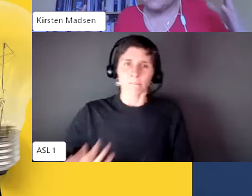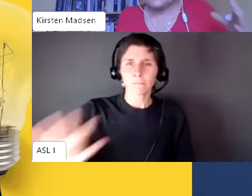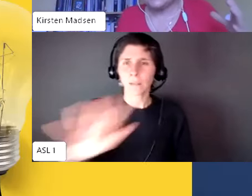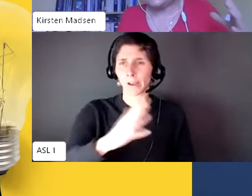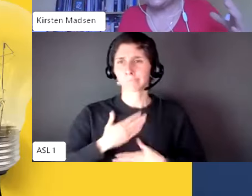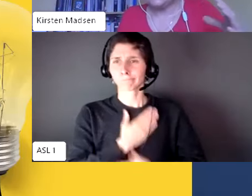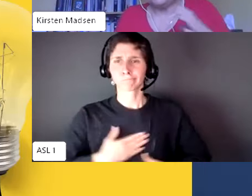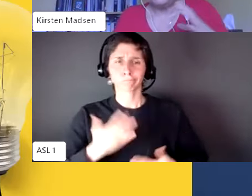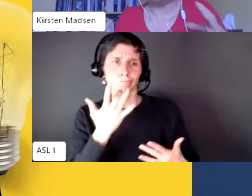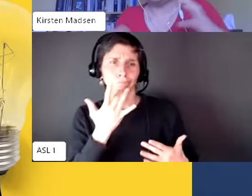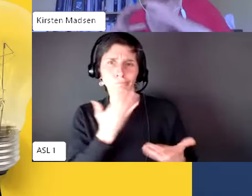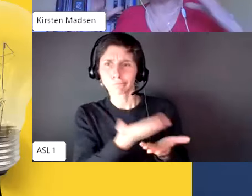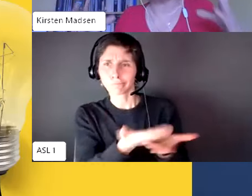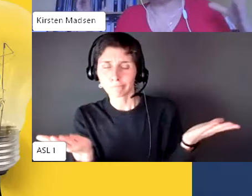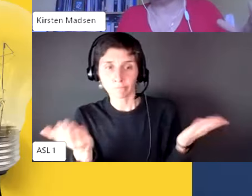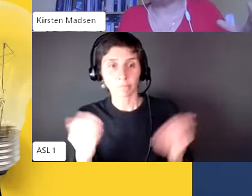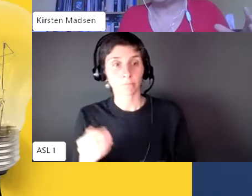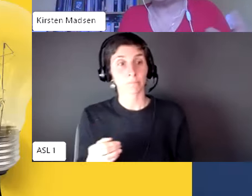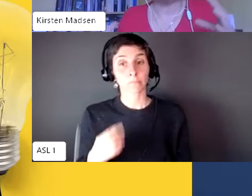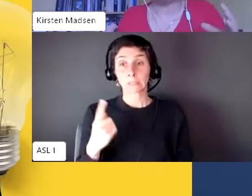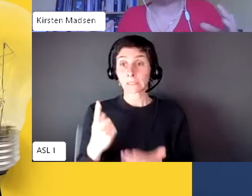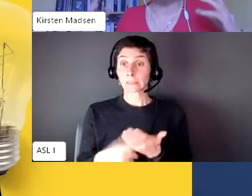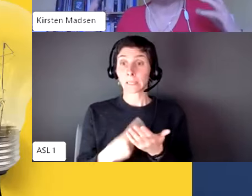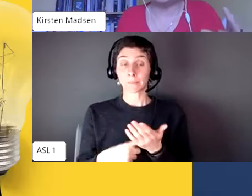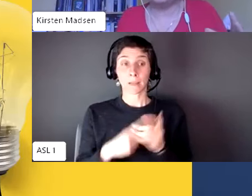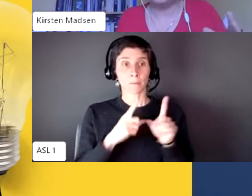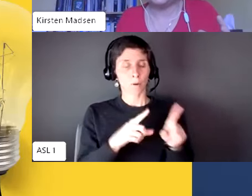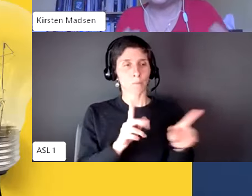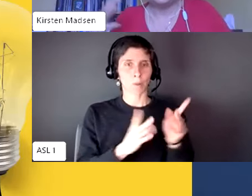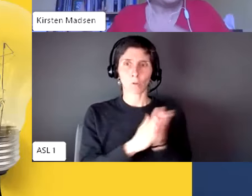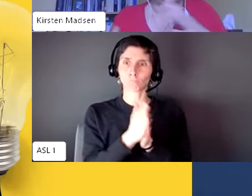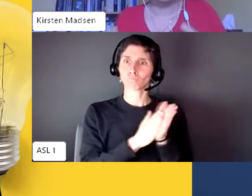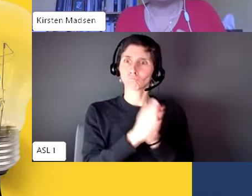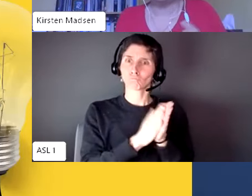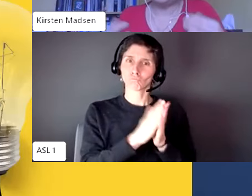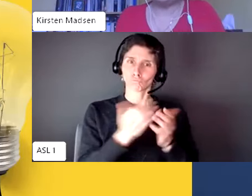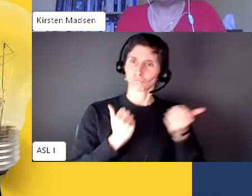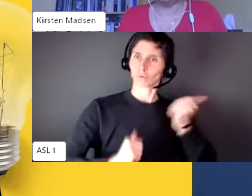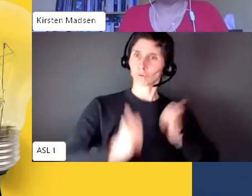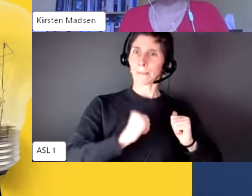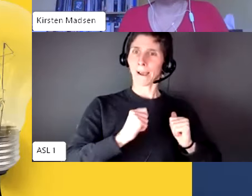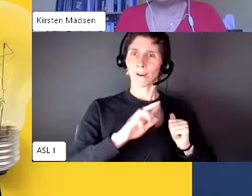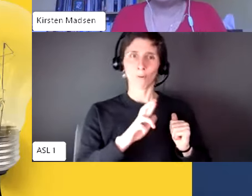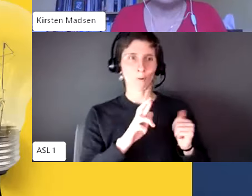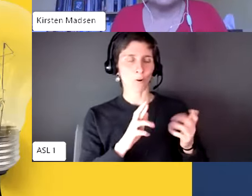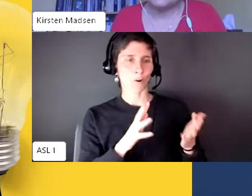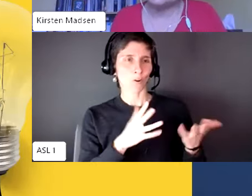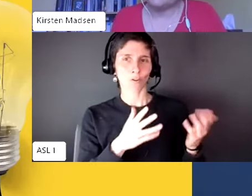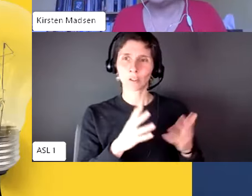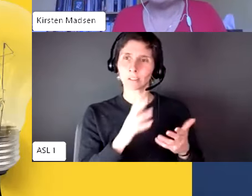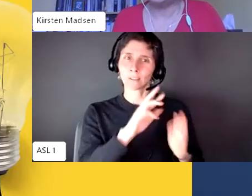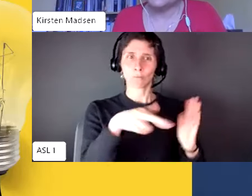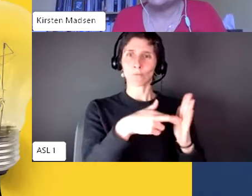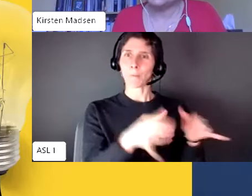some sites, people really embrace crafting and role playing, and other people really just want to have an